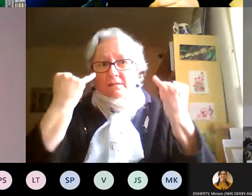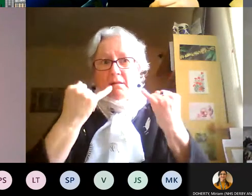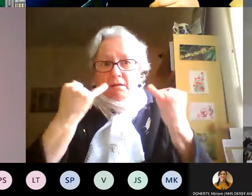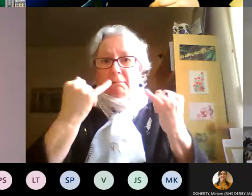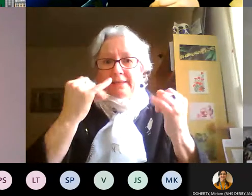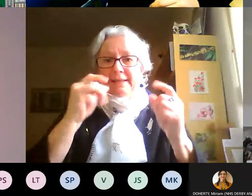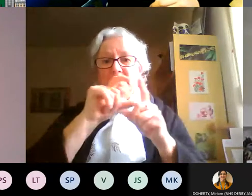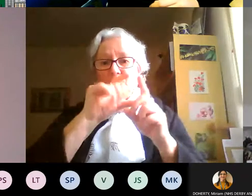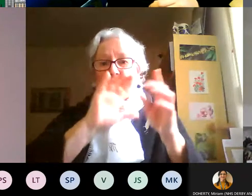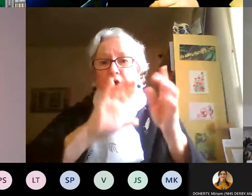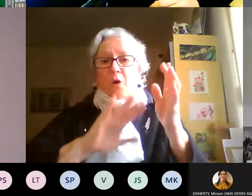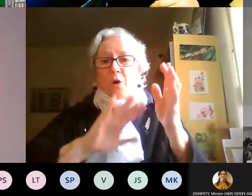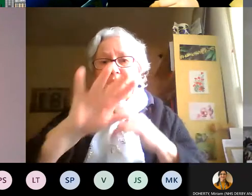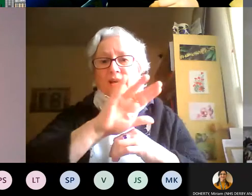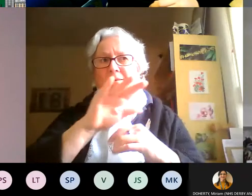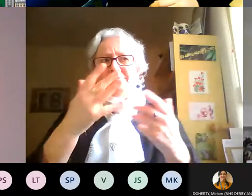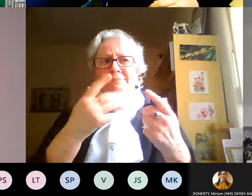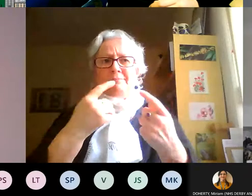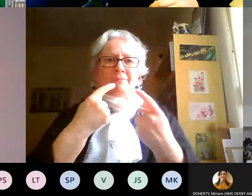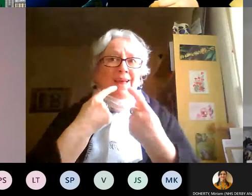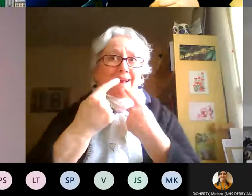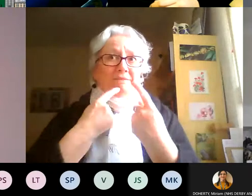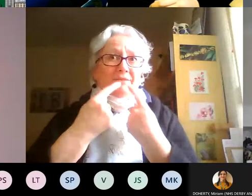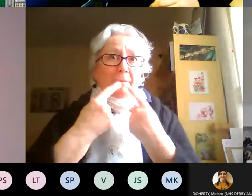community in Derbyshire.